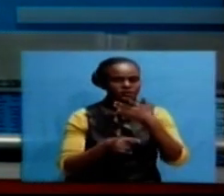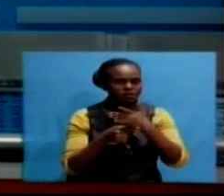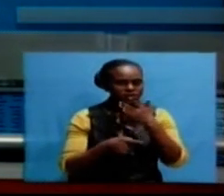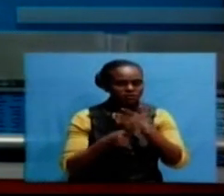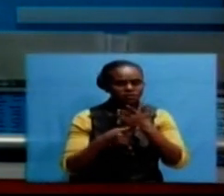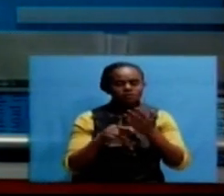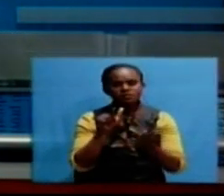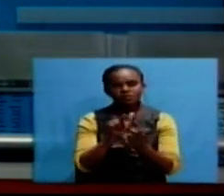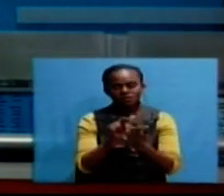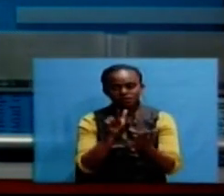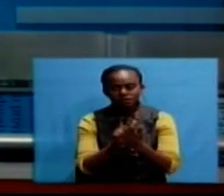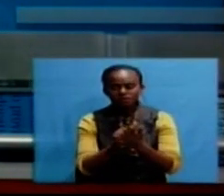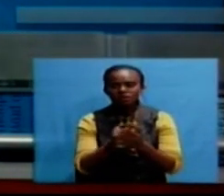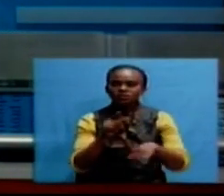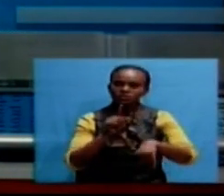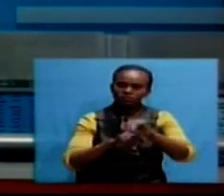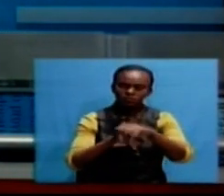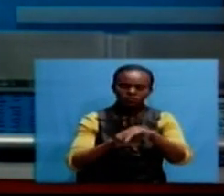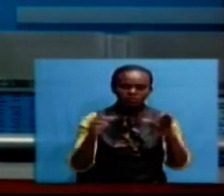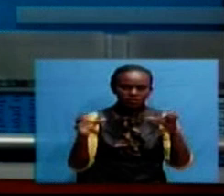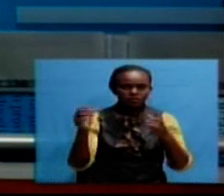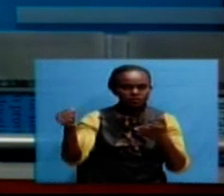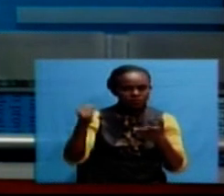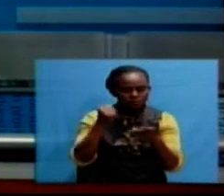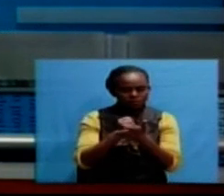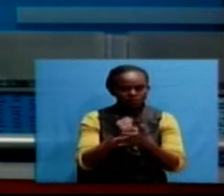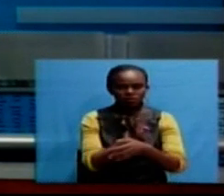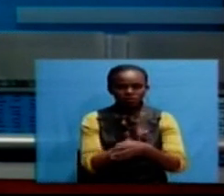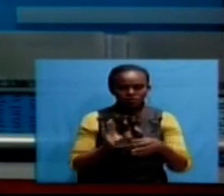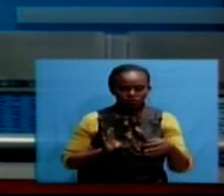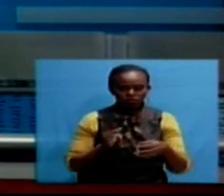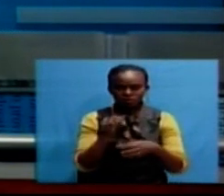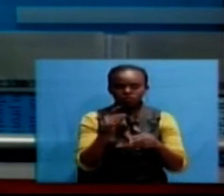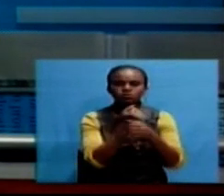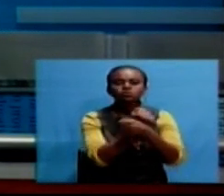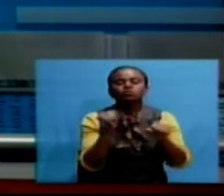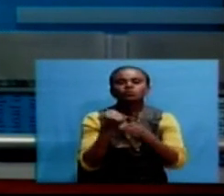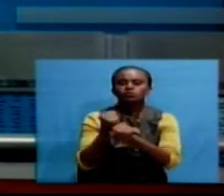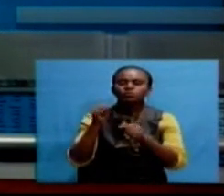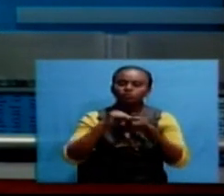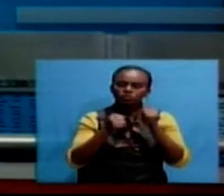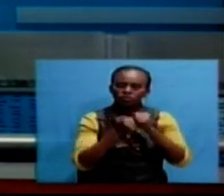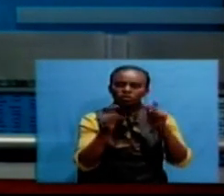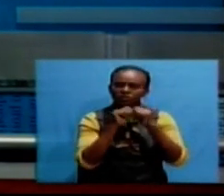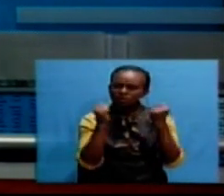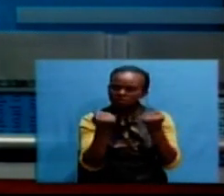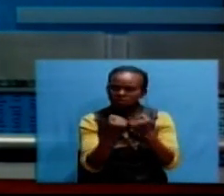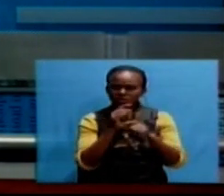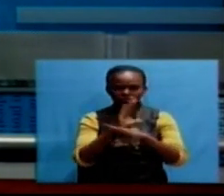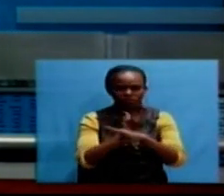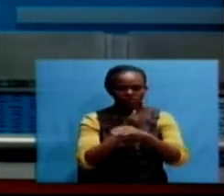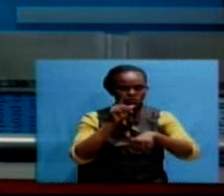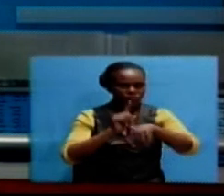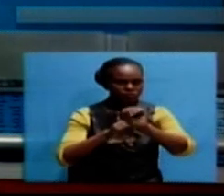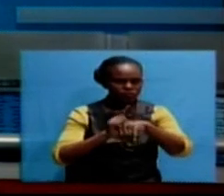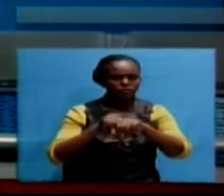Club 2000 PLC has appointed a transitional interim board of directors to deal with the issues surrounding the team before the 2018 football